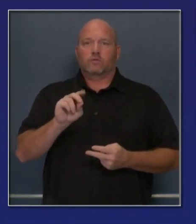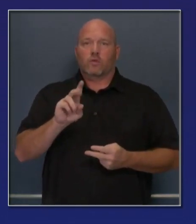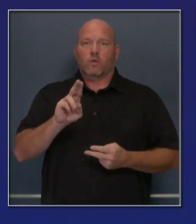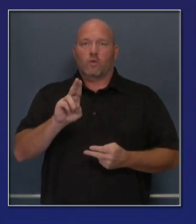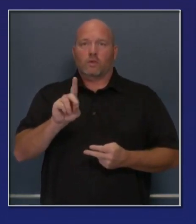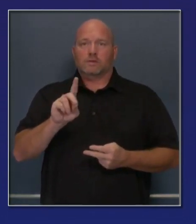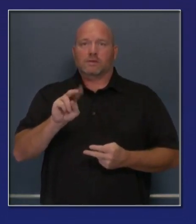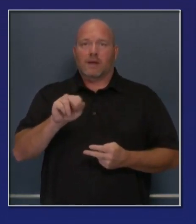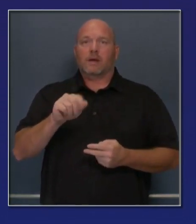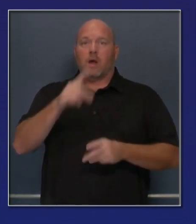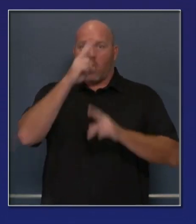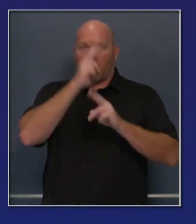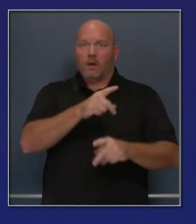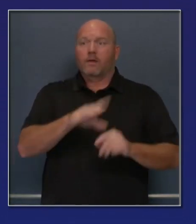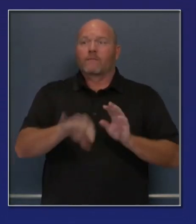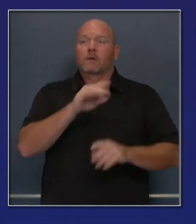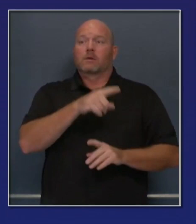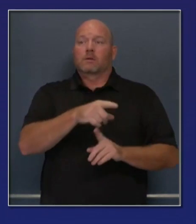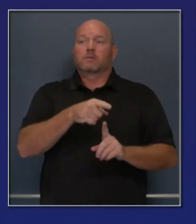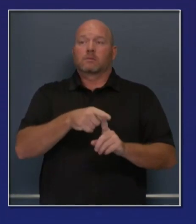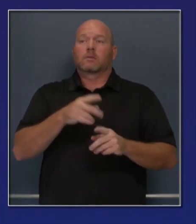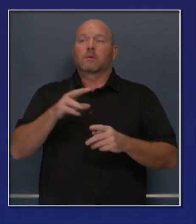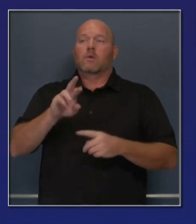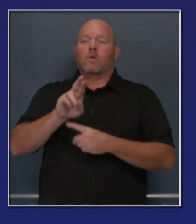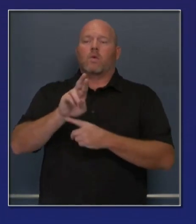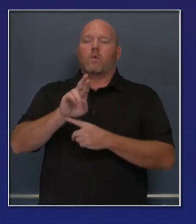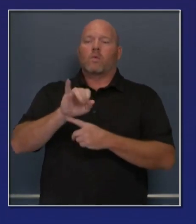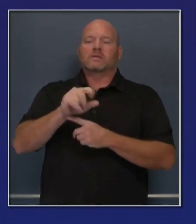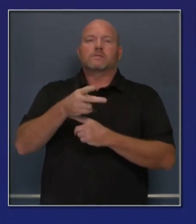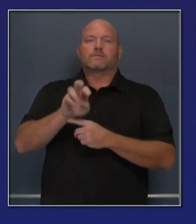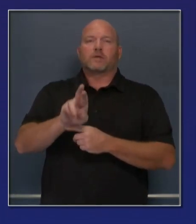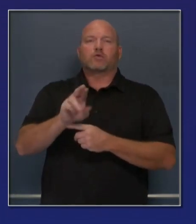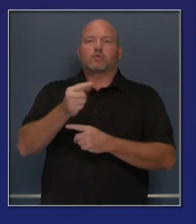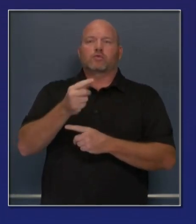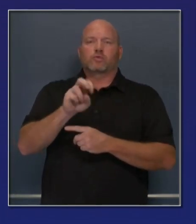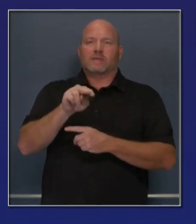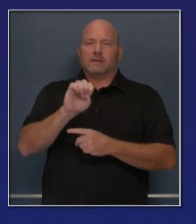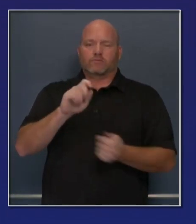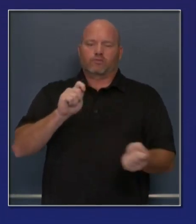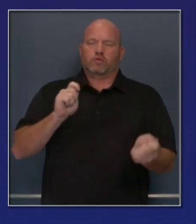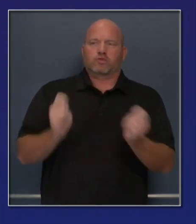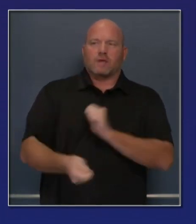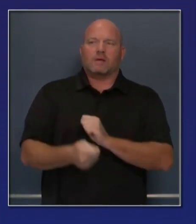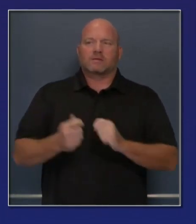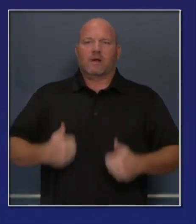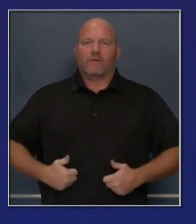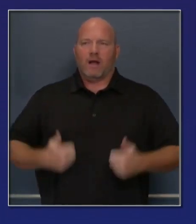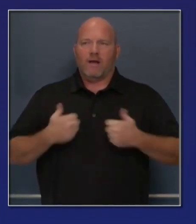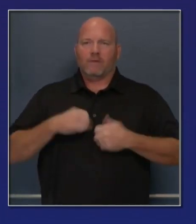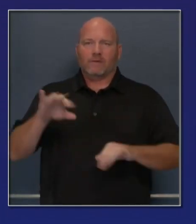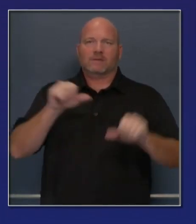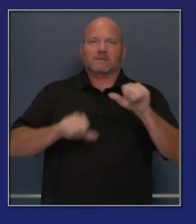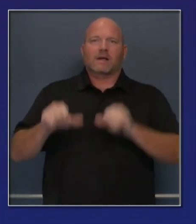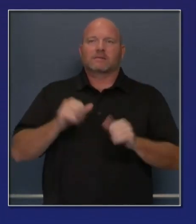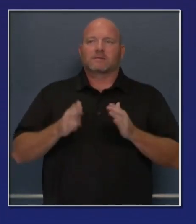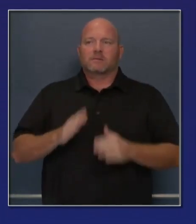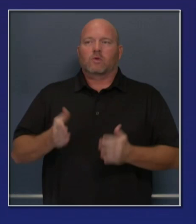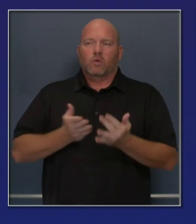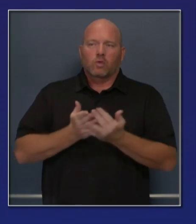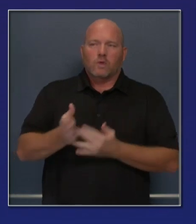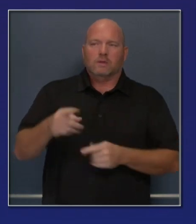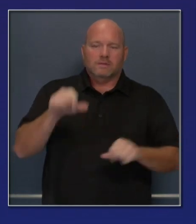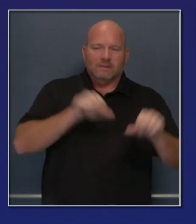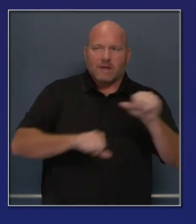of the CRISPR gene, the editing tool, which has revolutionized life sciences and applications across science, medicine,